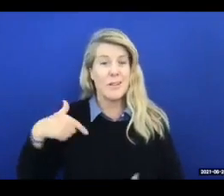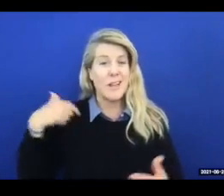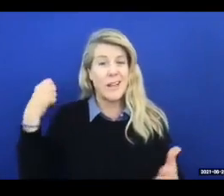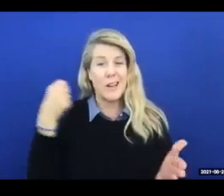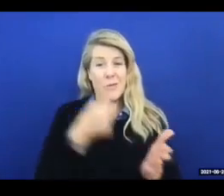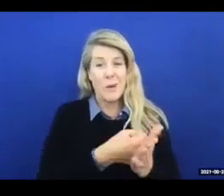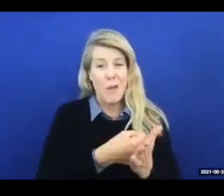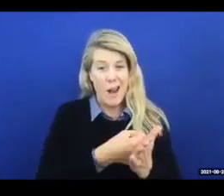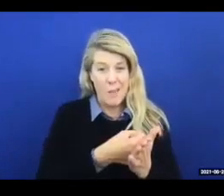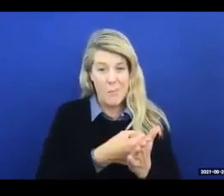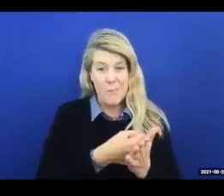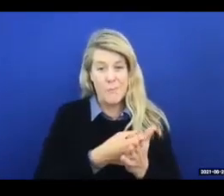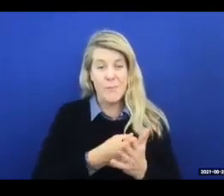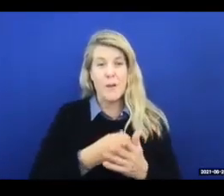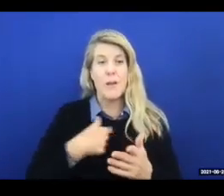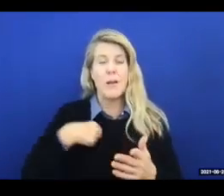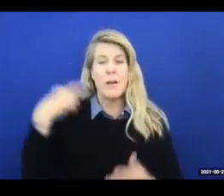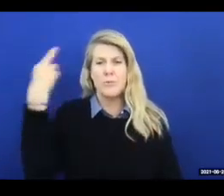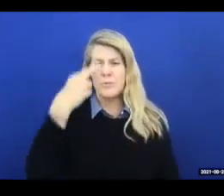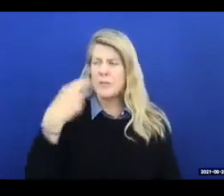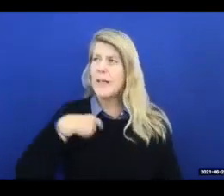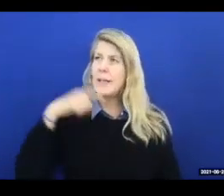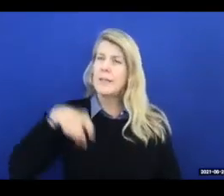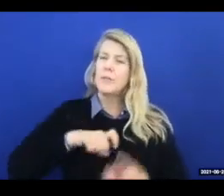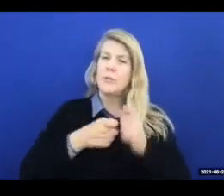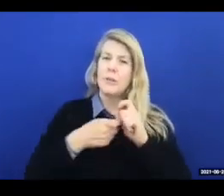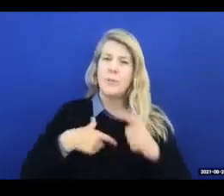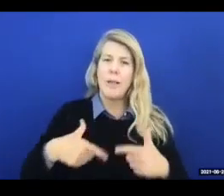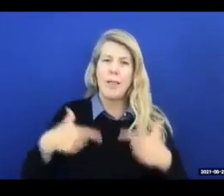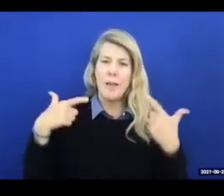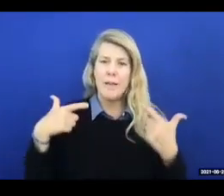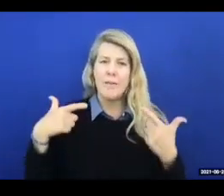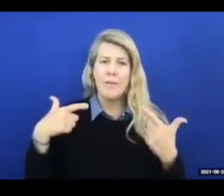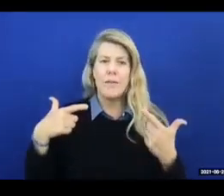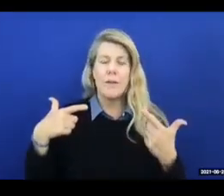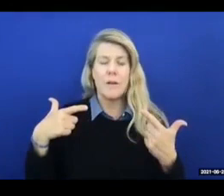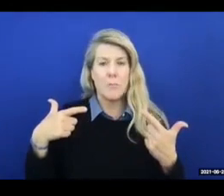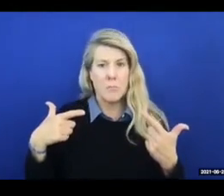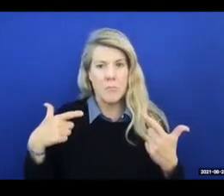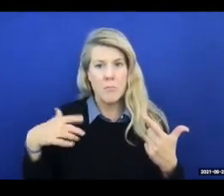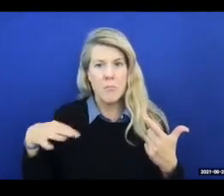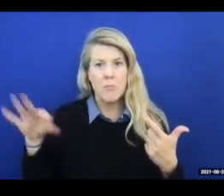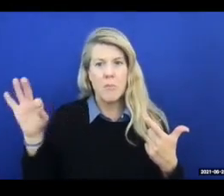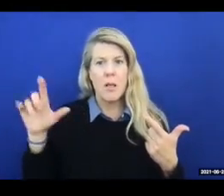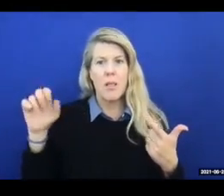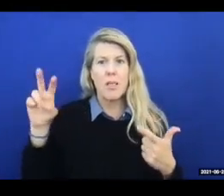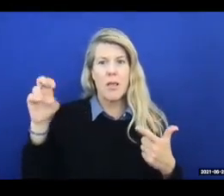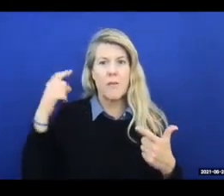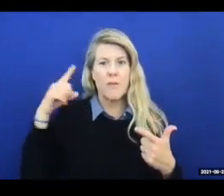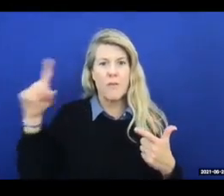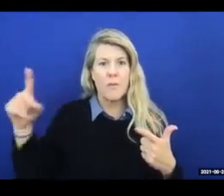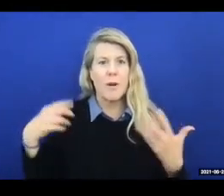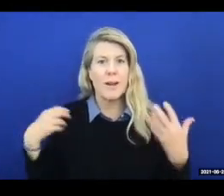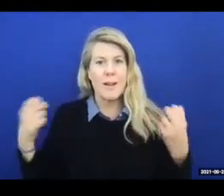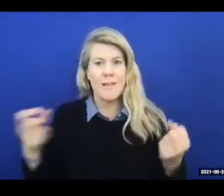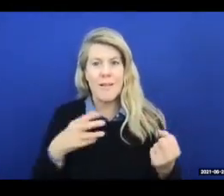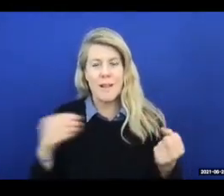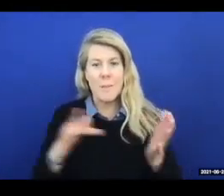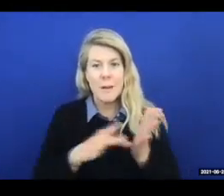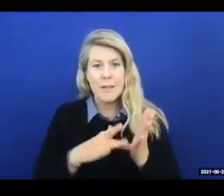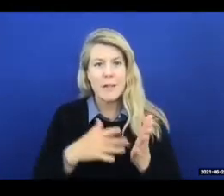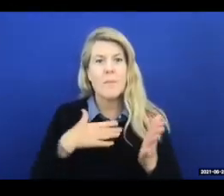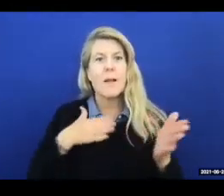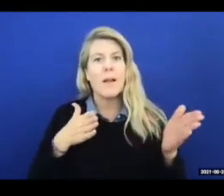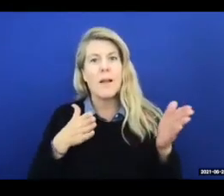and realized I needed to change my life. I found a love for healing and medicine, and that's when I realized that my path was to become